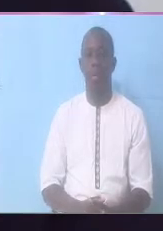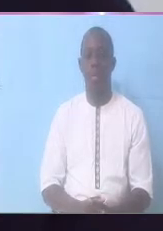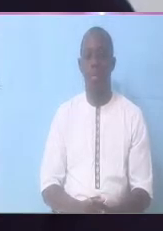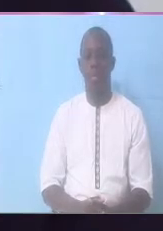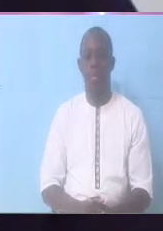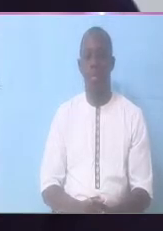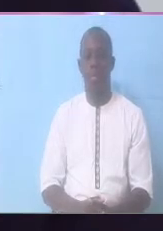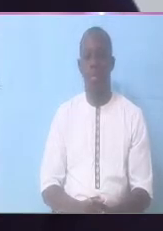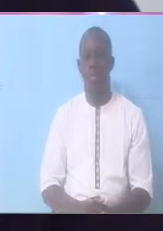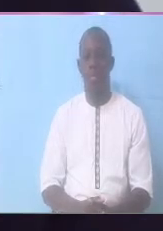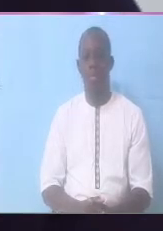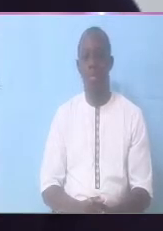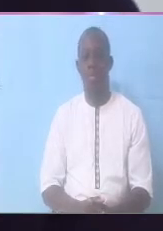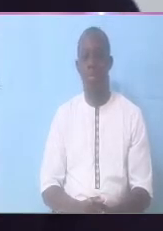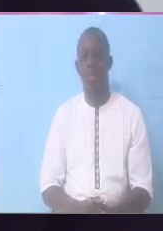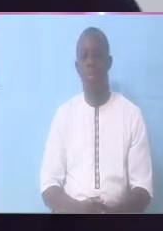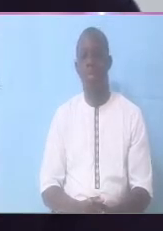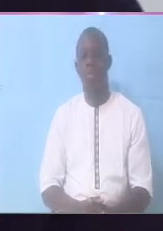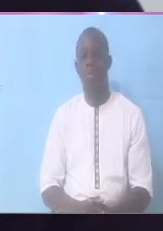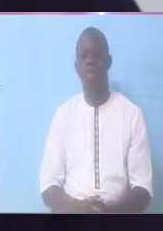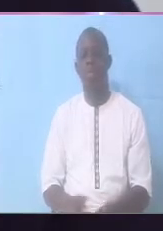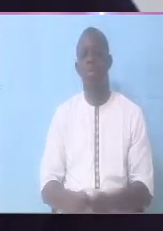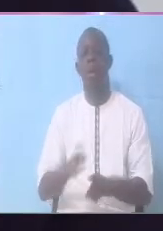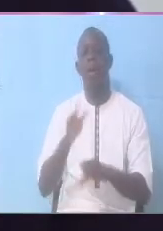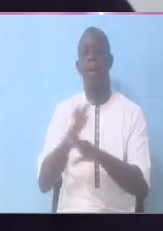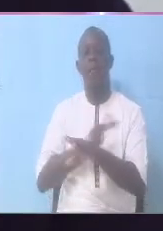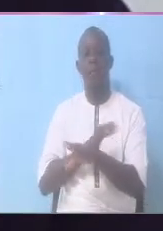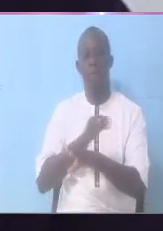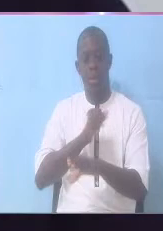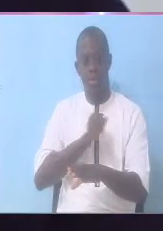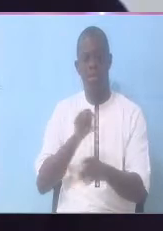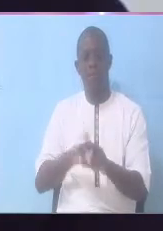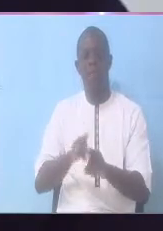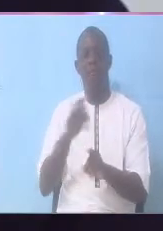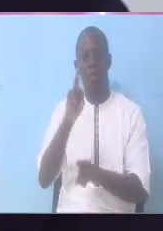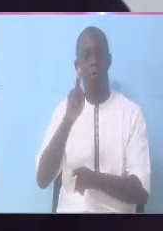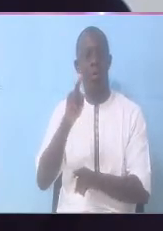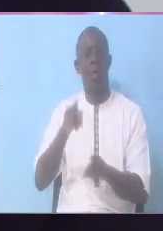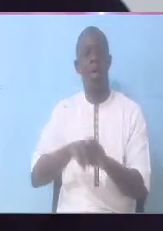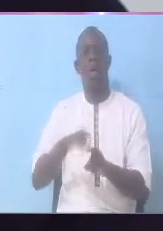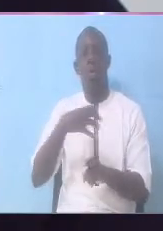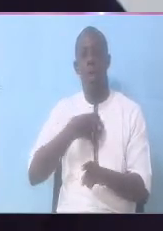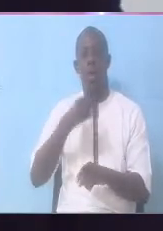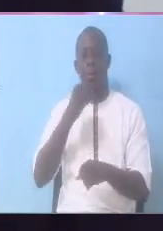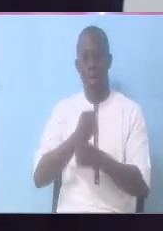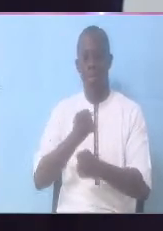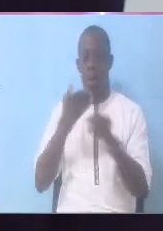but Solomon make sure that Jammeh knew about that. Because